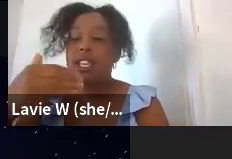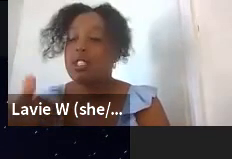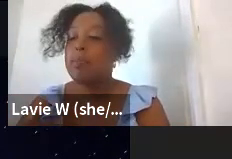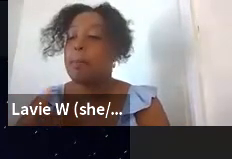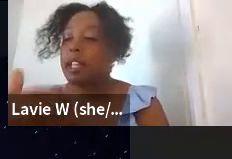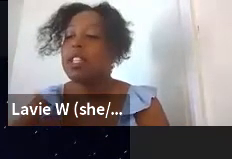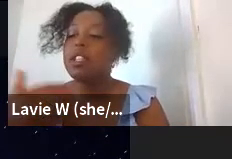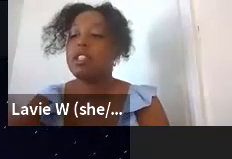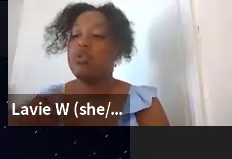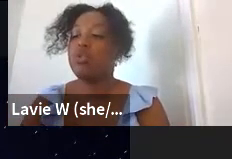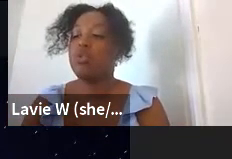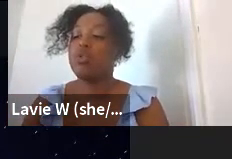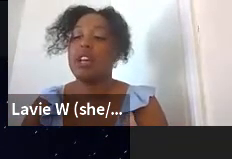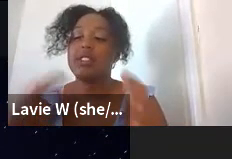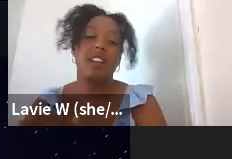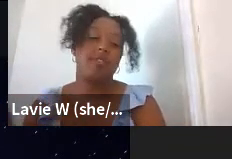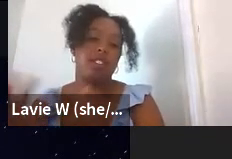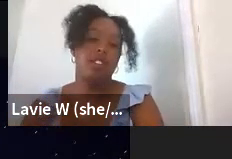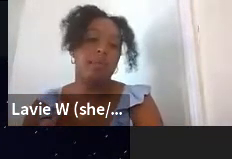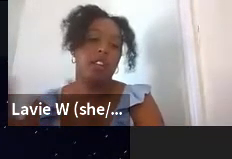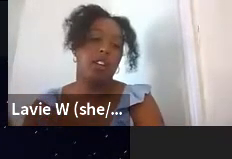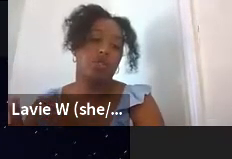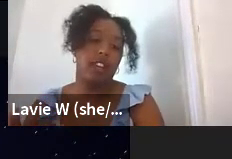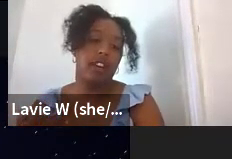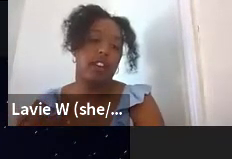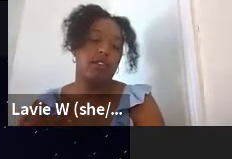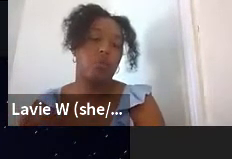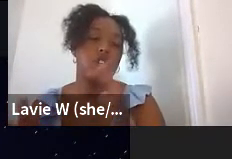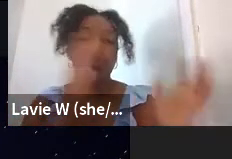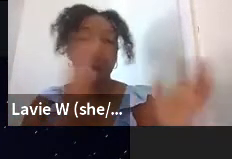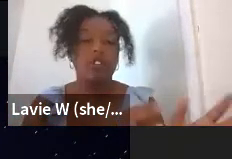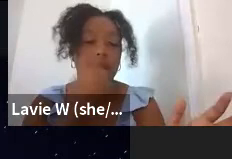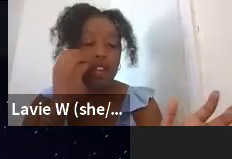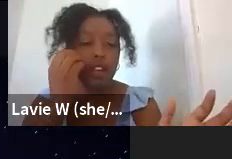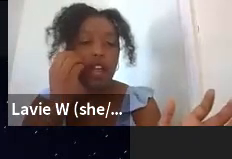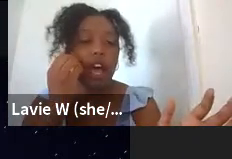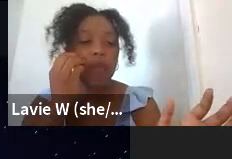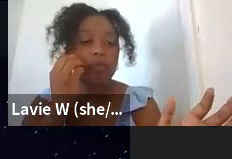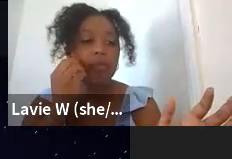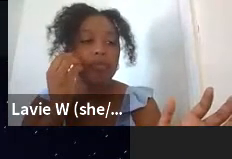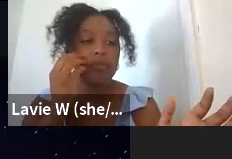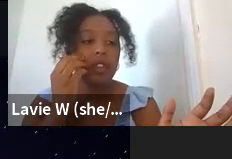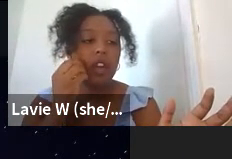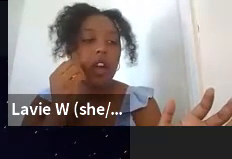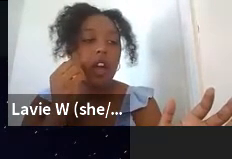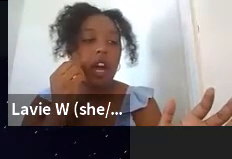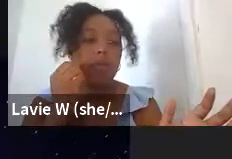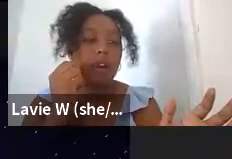Afrofuturism is building these new truths outside of the dominant cultural narrative, which would have been